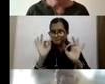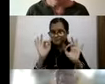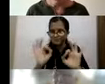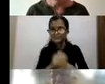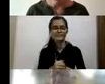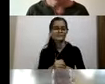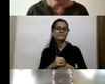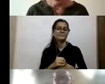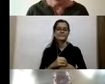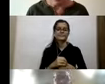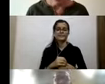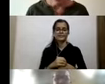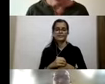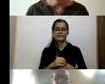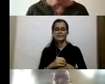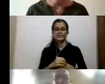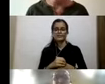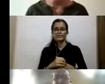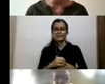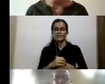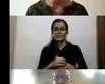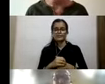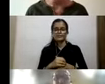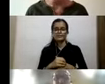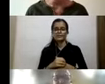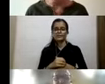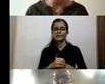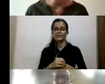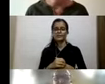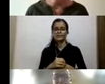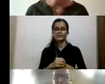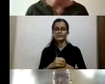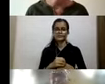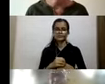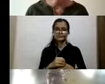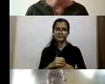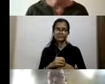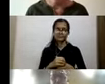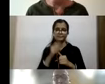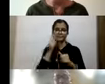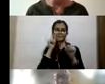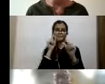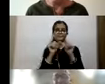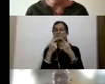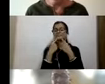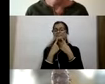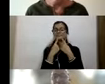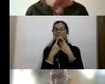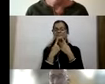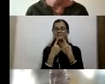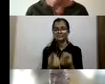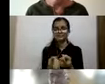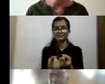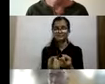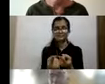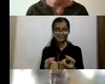I think it would not be an